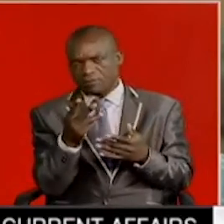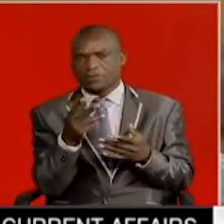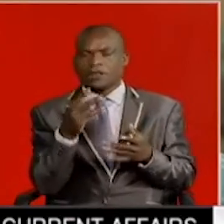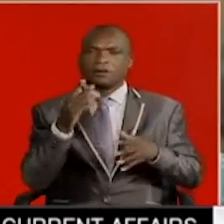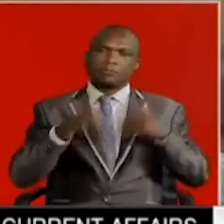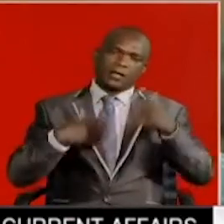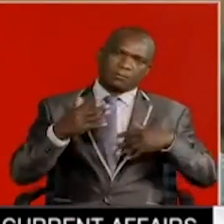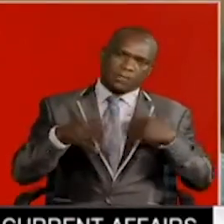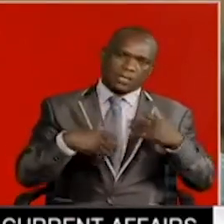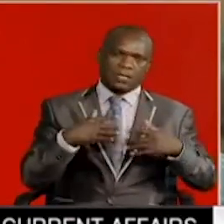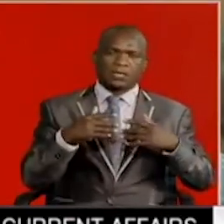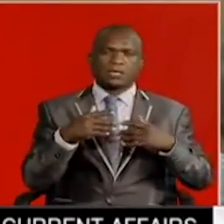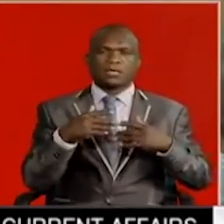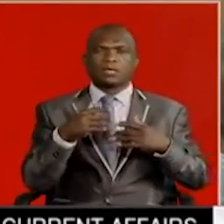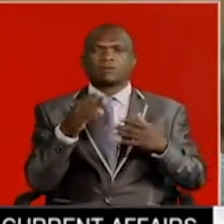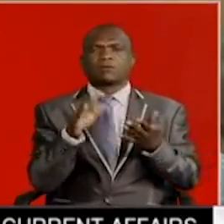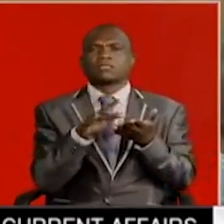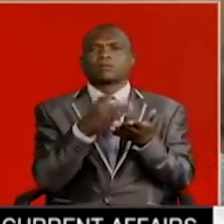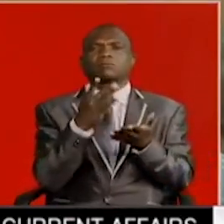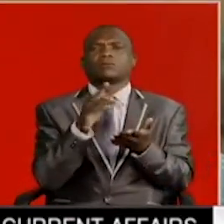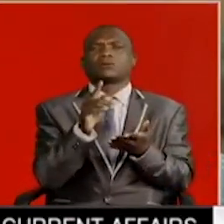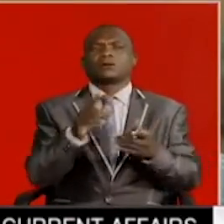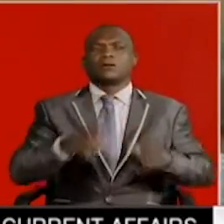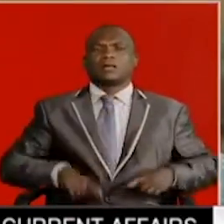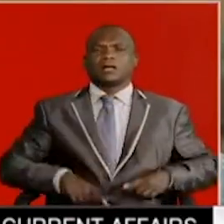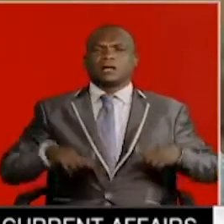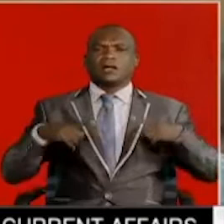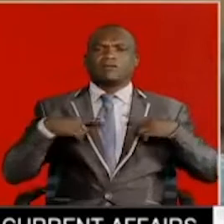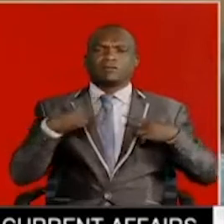around with the lives of people.